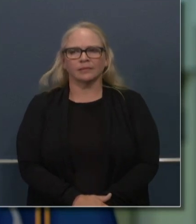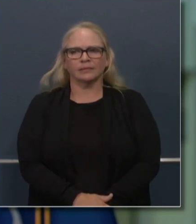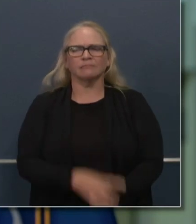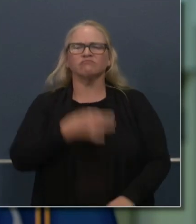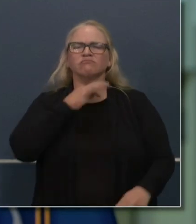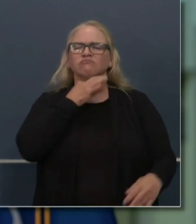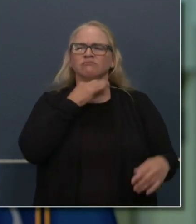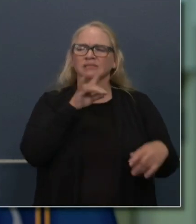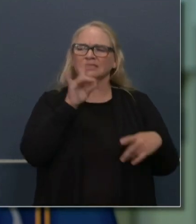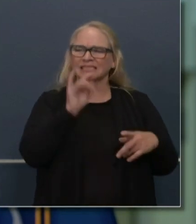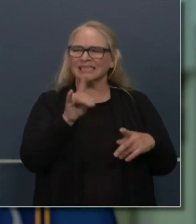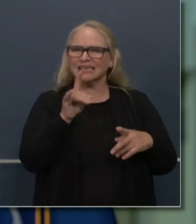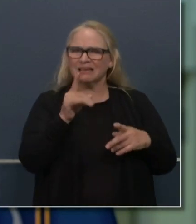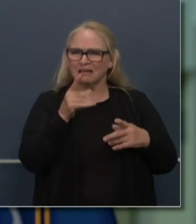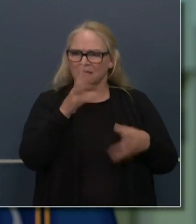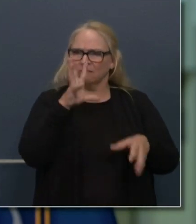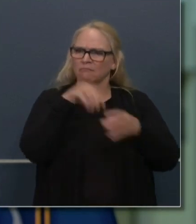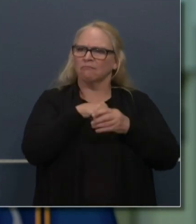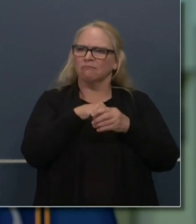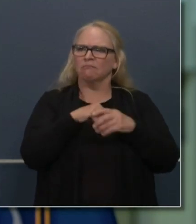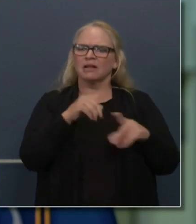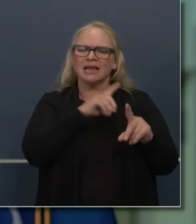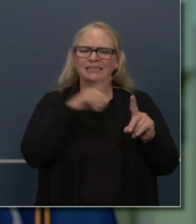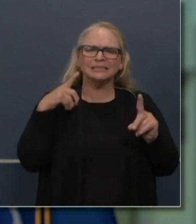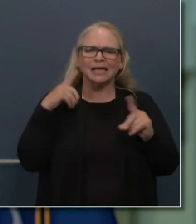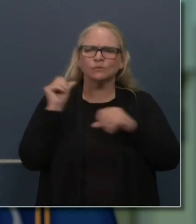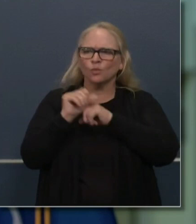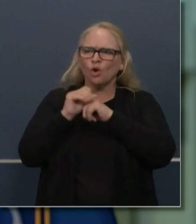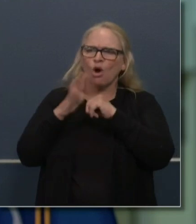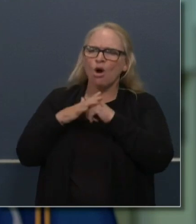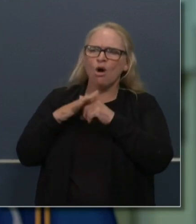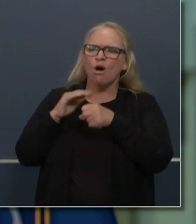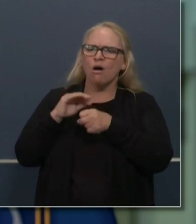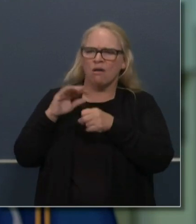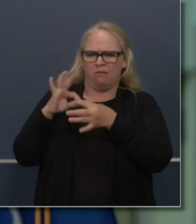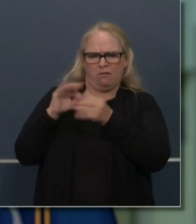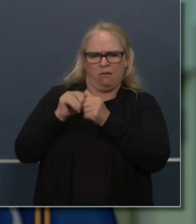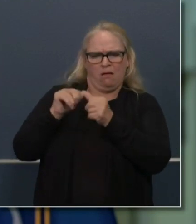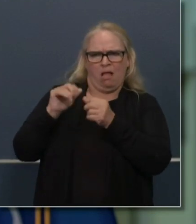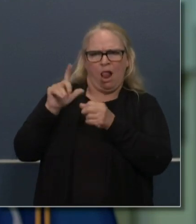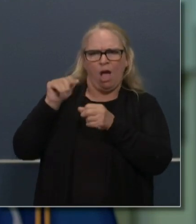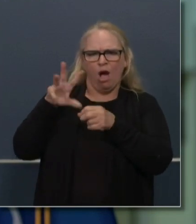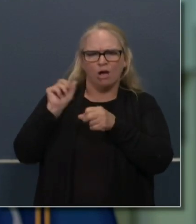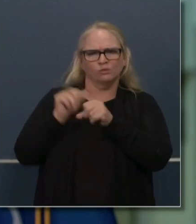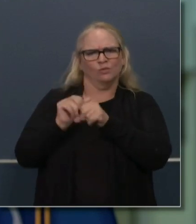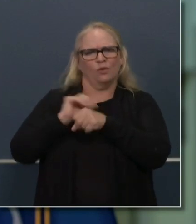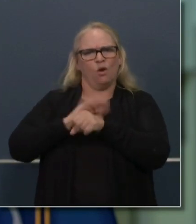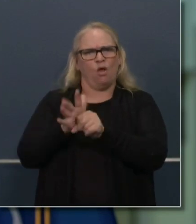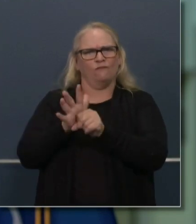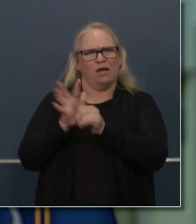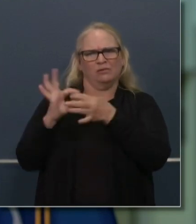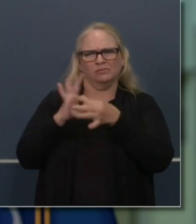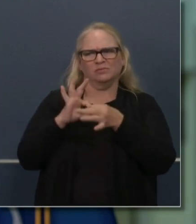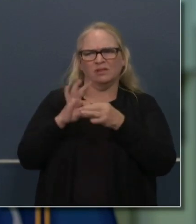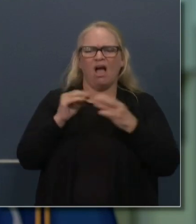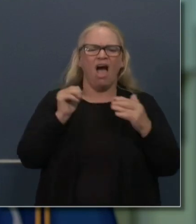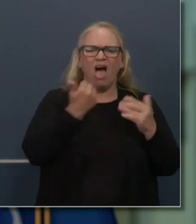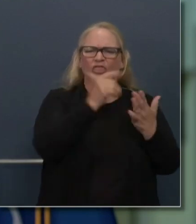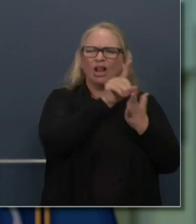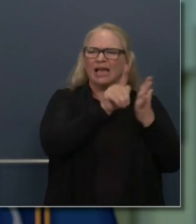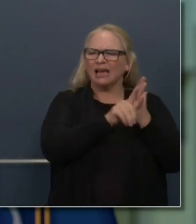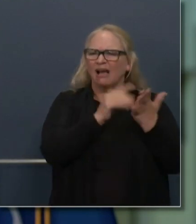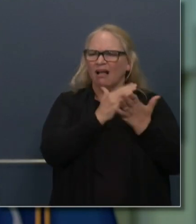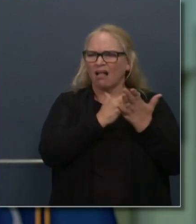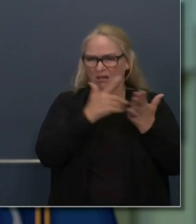is obviously very busy with the COVID pandemic. If you could just shed some light on that. Yeah, no, I appreciate